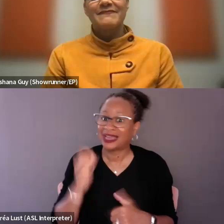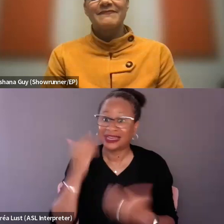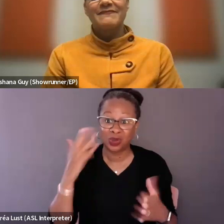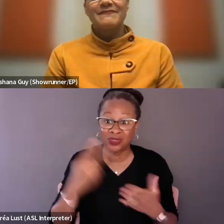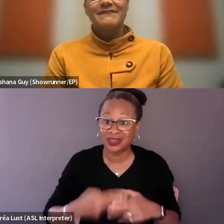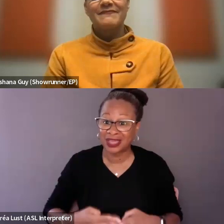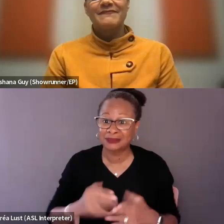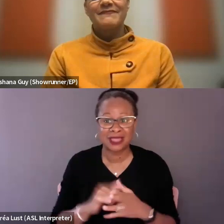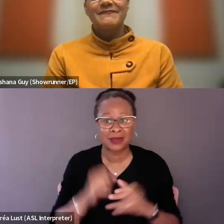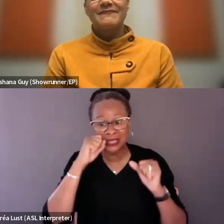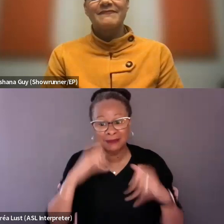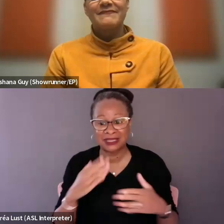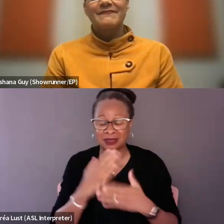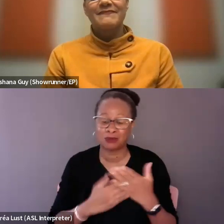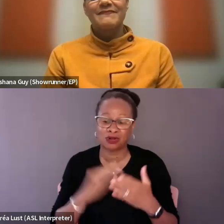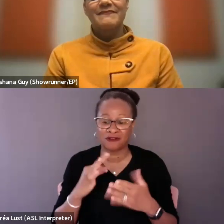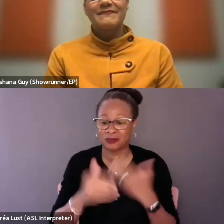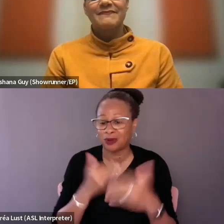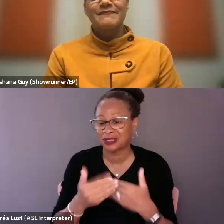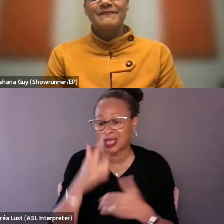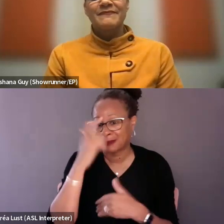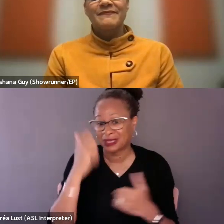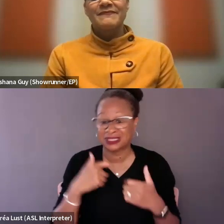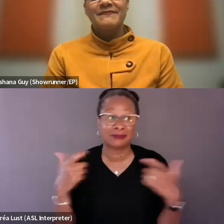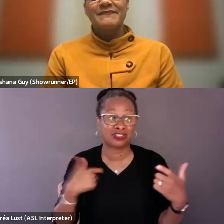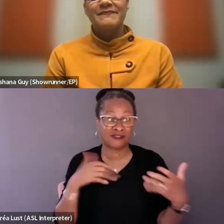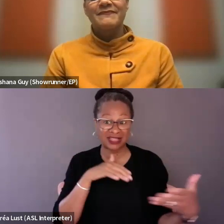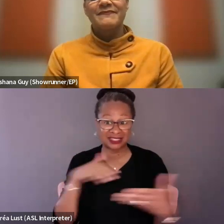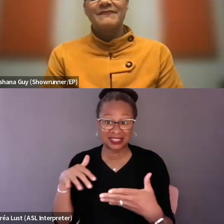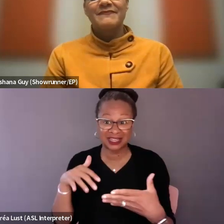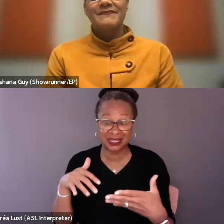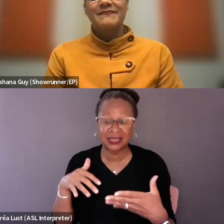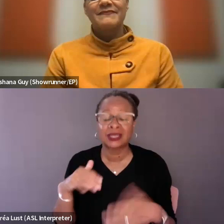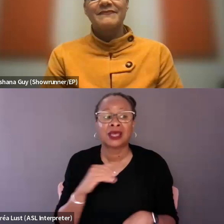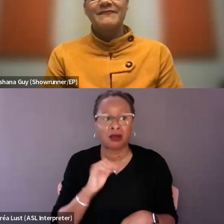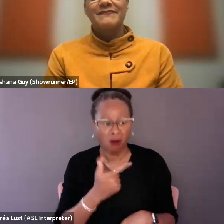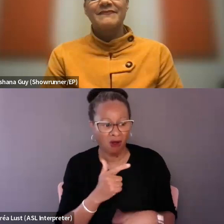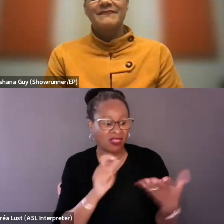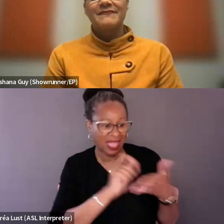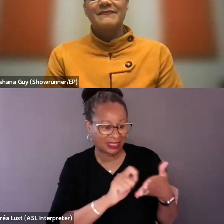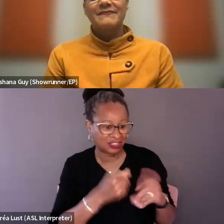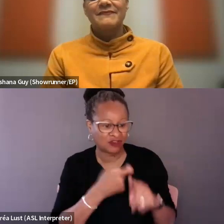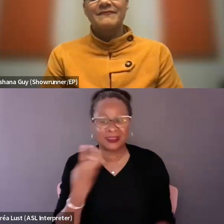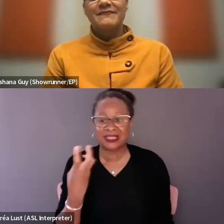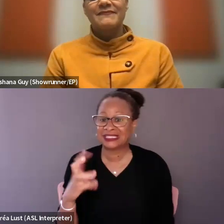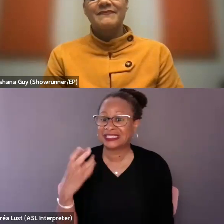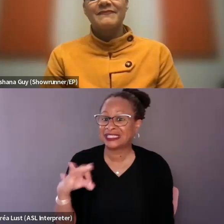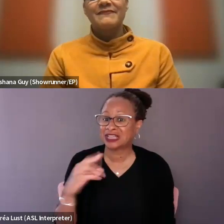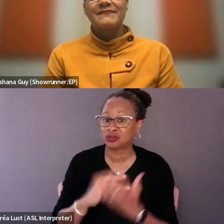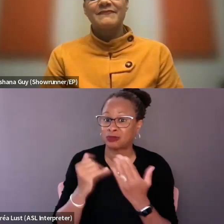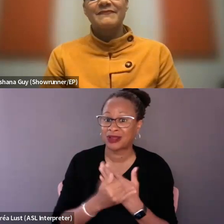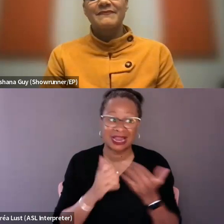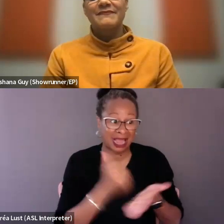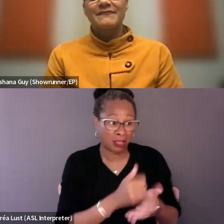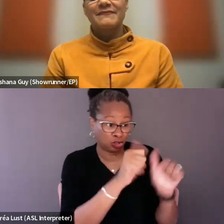That was the amazing part of this process, is as much as I've studied the essays of the 1619 Project and helped shape them, having new